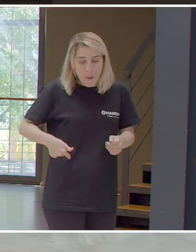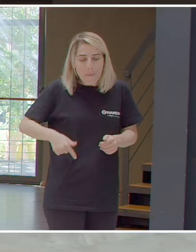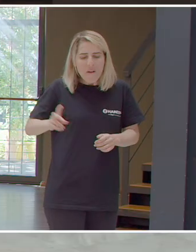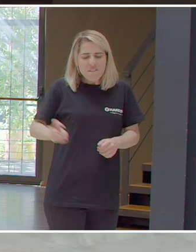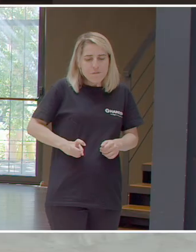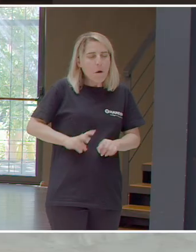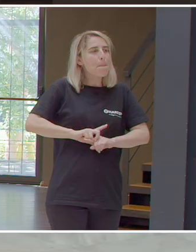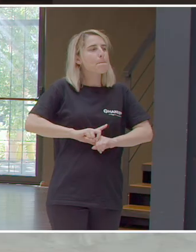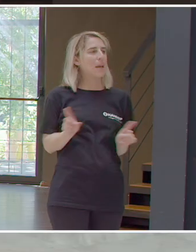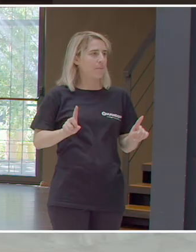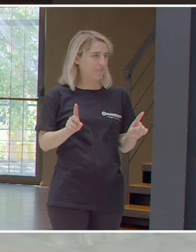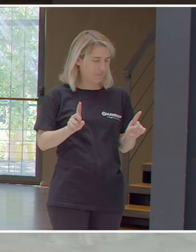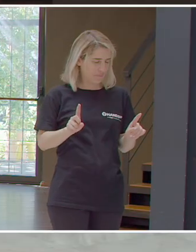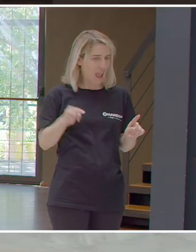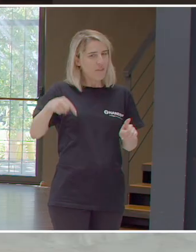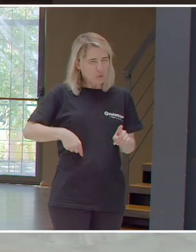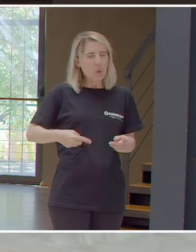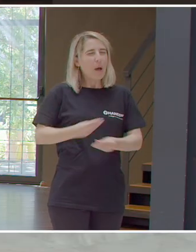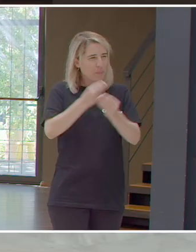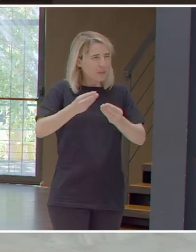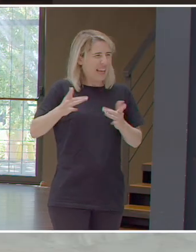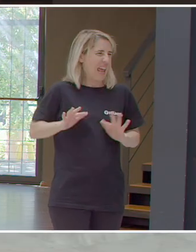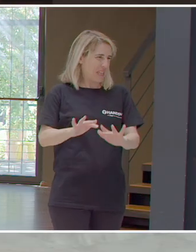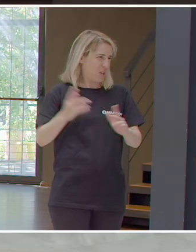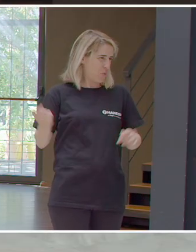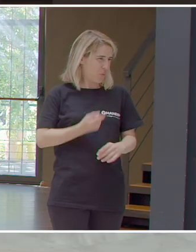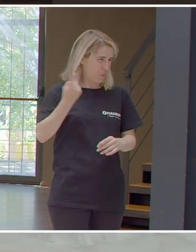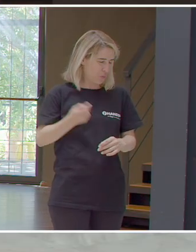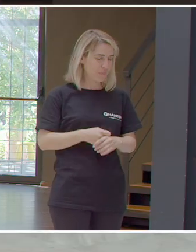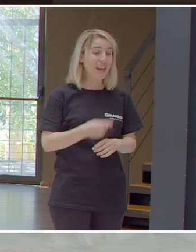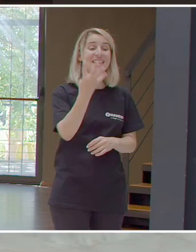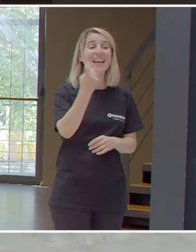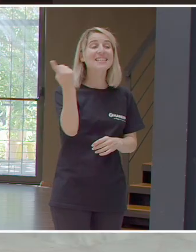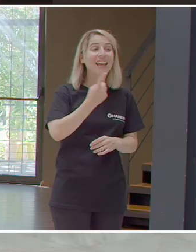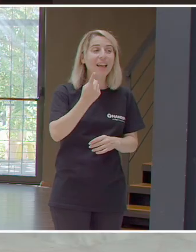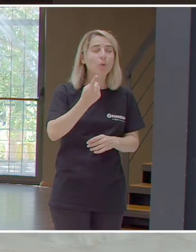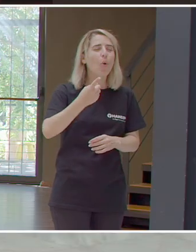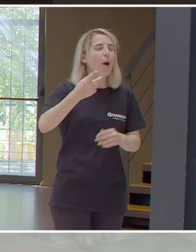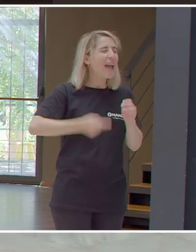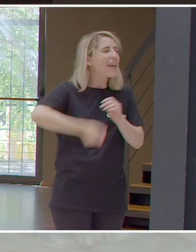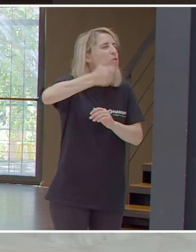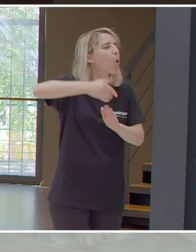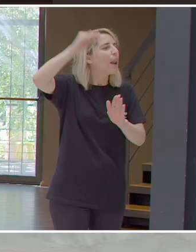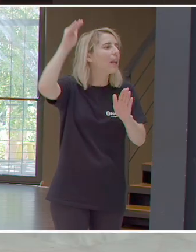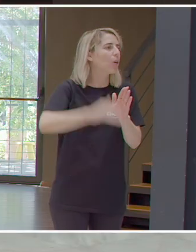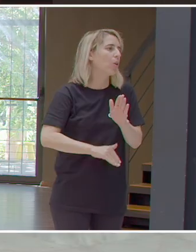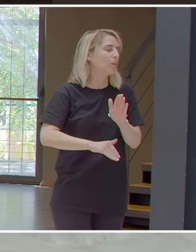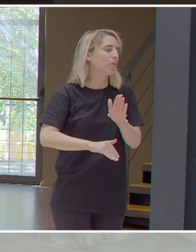time, the faster transit time. And I mean, 40% lower risk of colon cancer by going on a high fiber